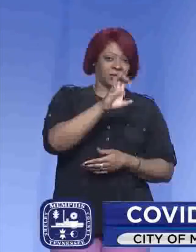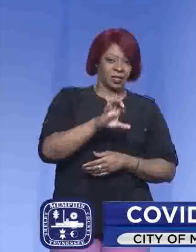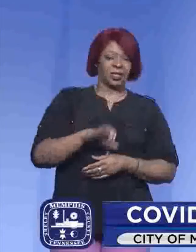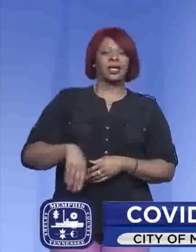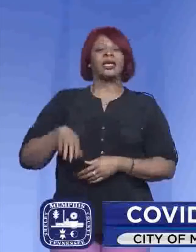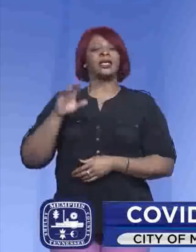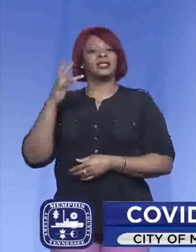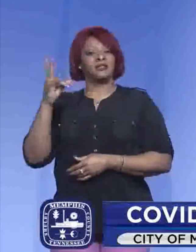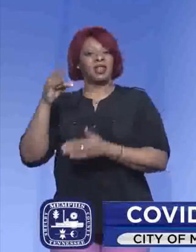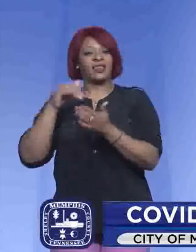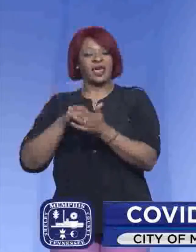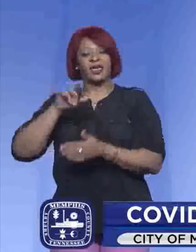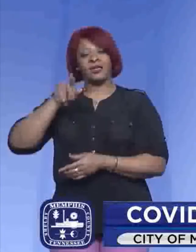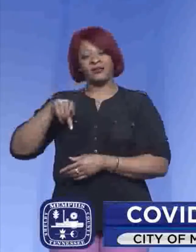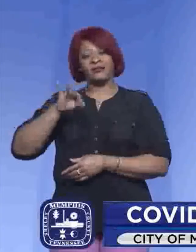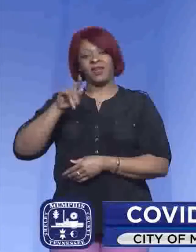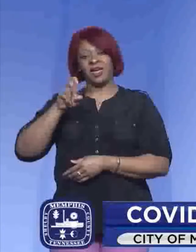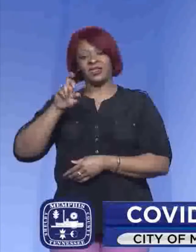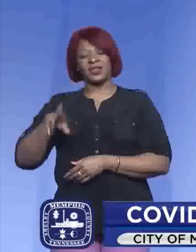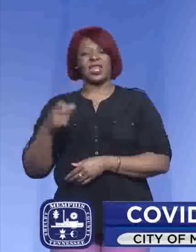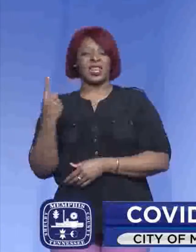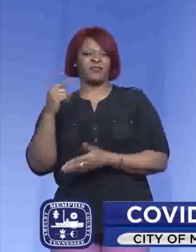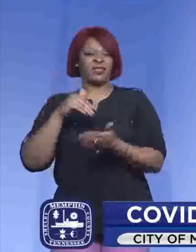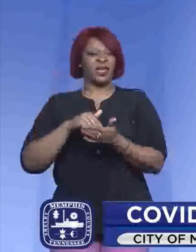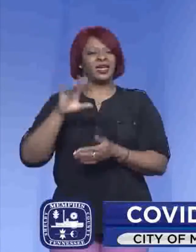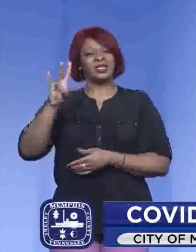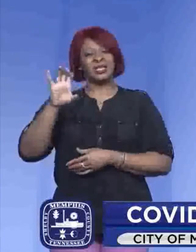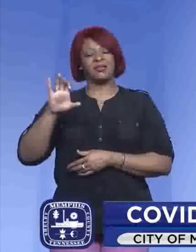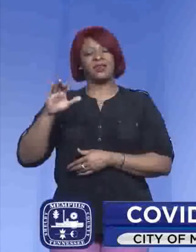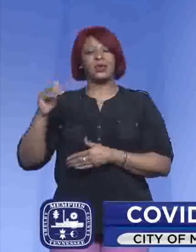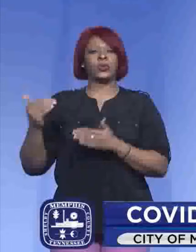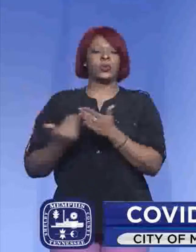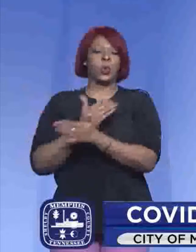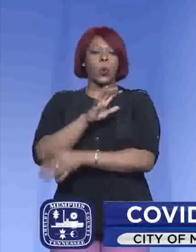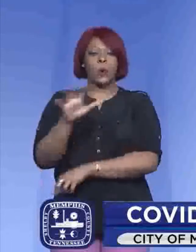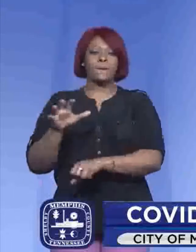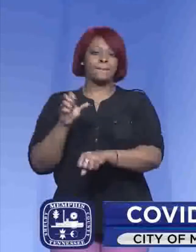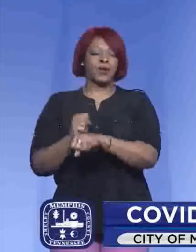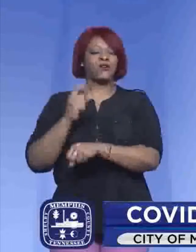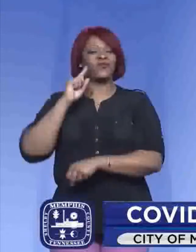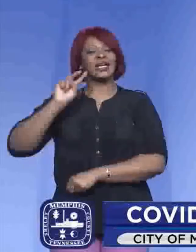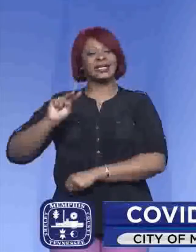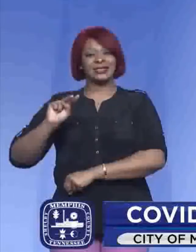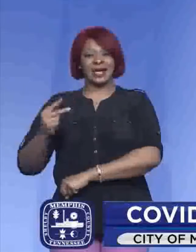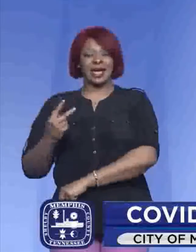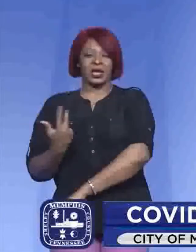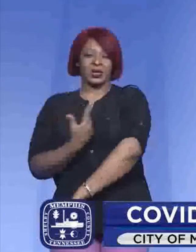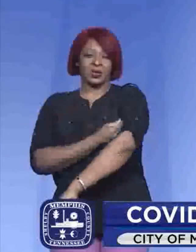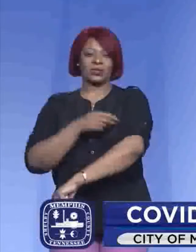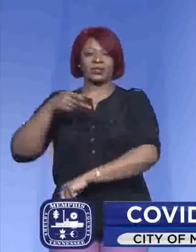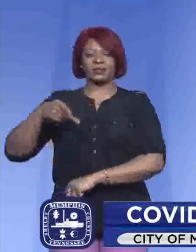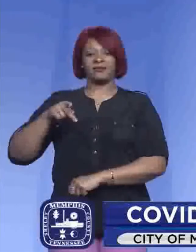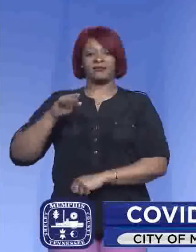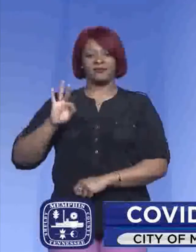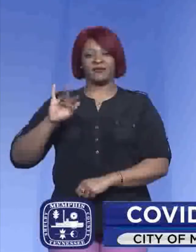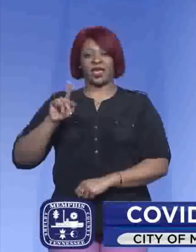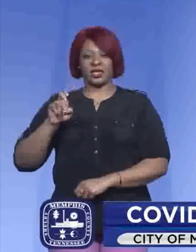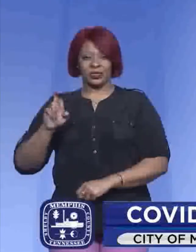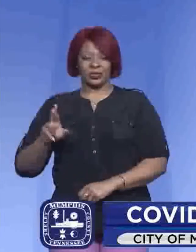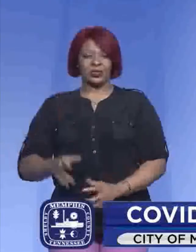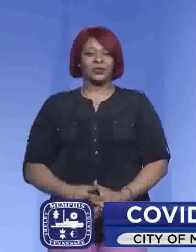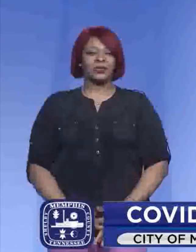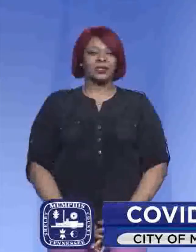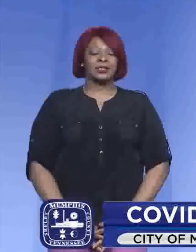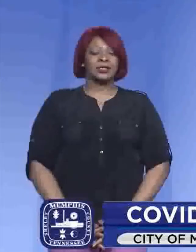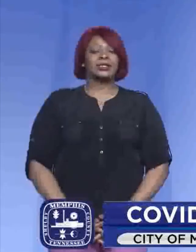of Pfizer, and about 11,700 new appointments for second dose Pfizer.